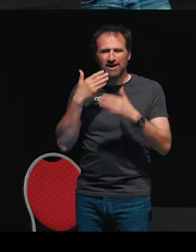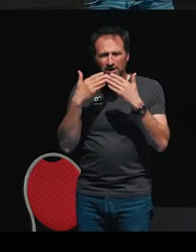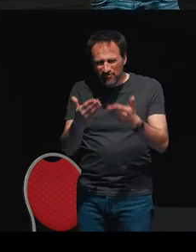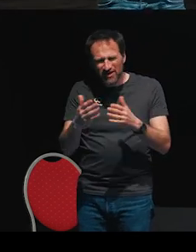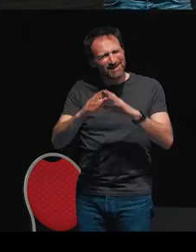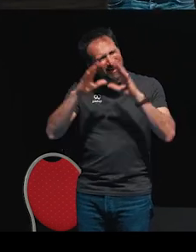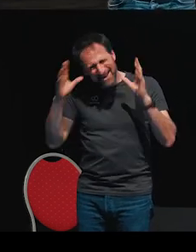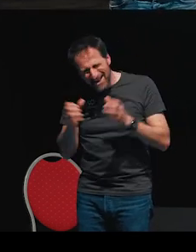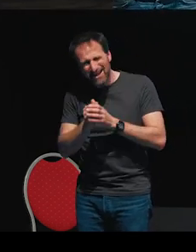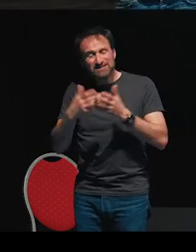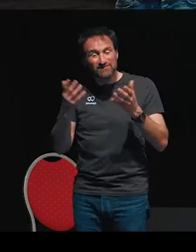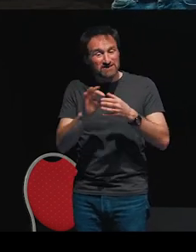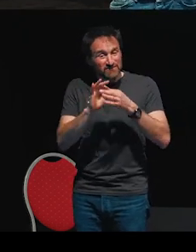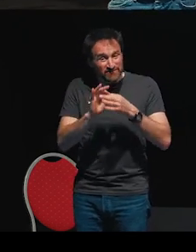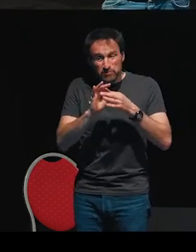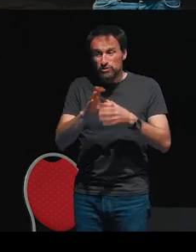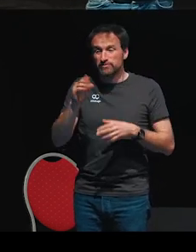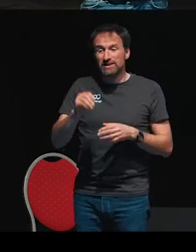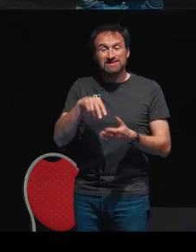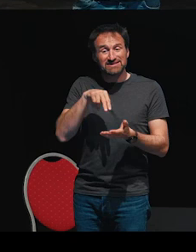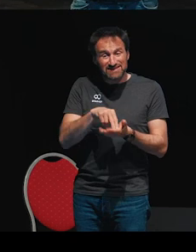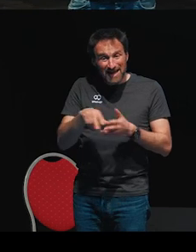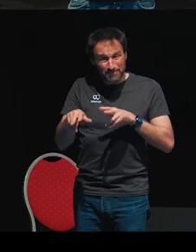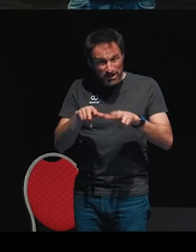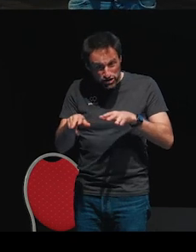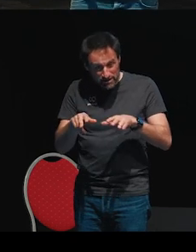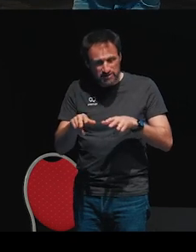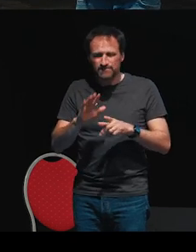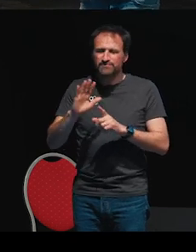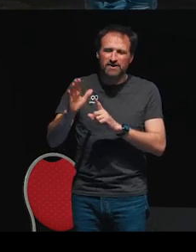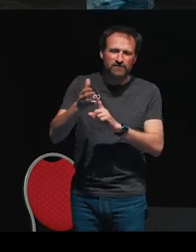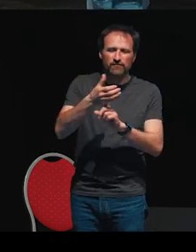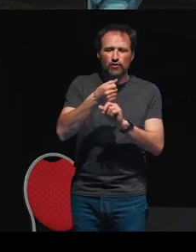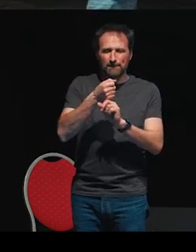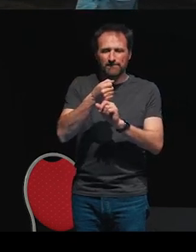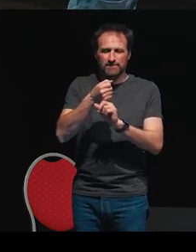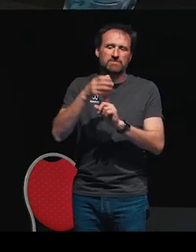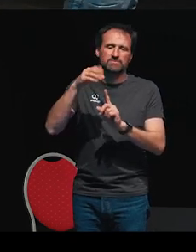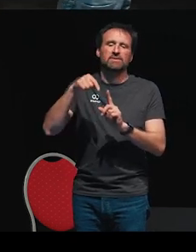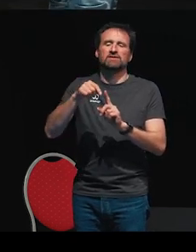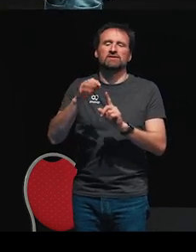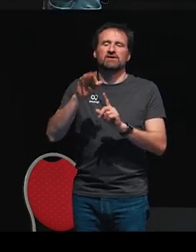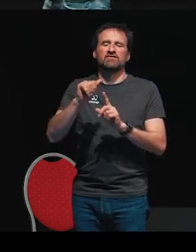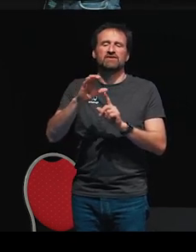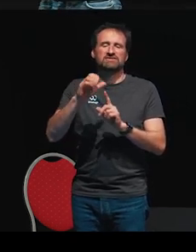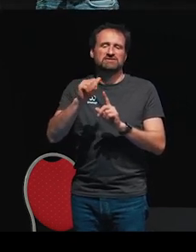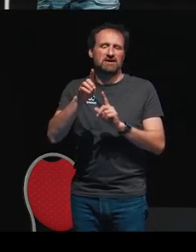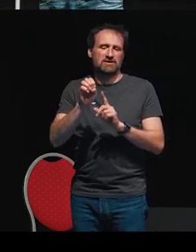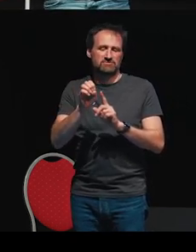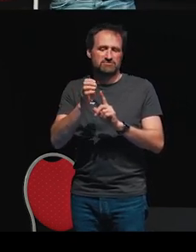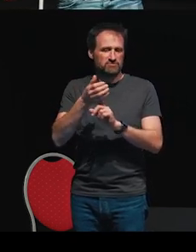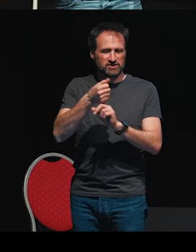that is related to state management should be wrapped in a facet, should be wrapped in another class